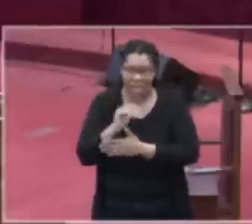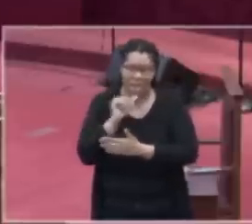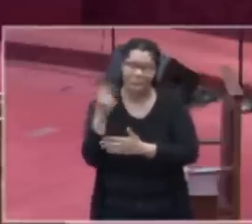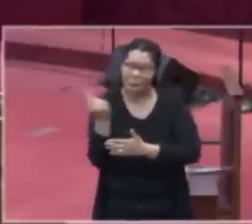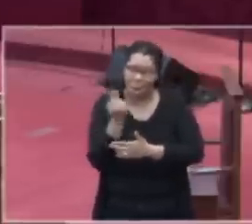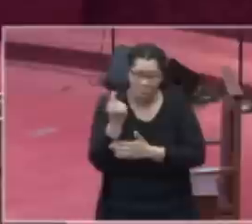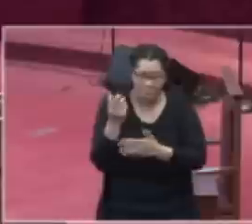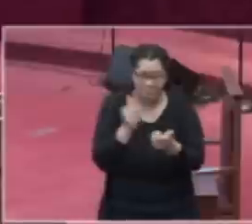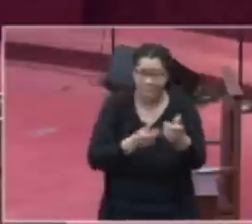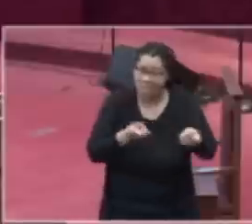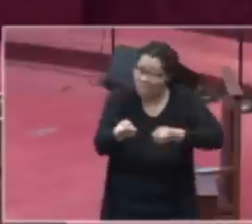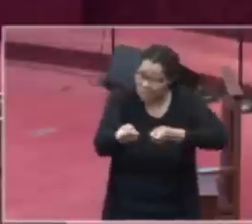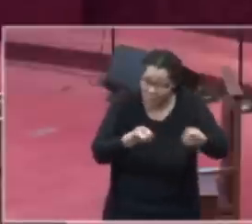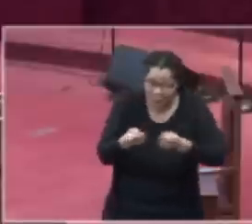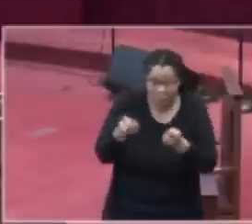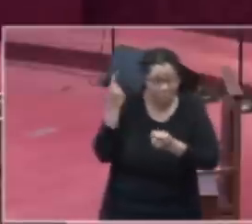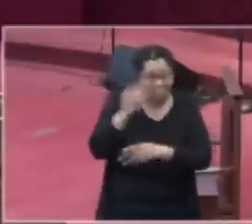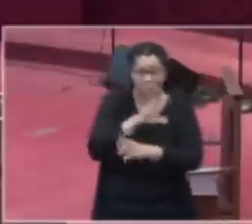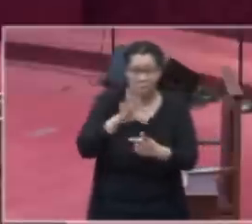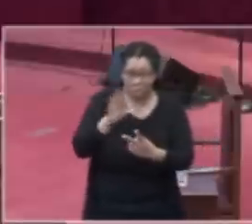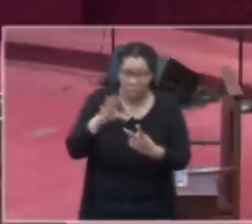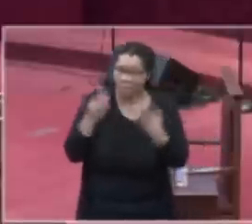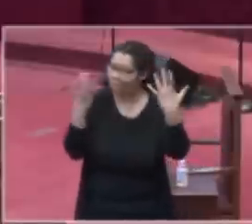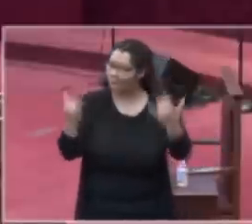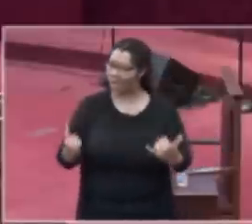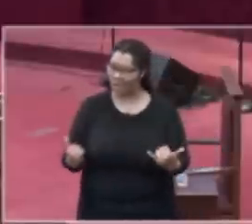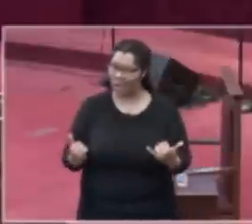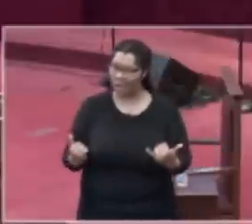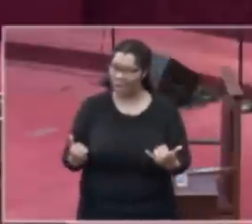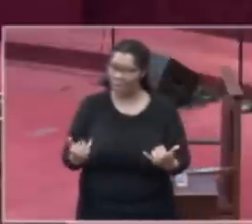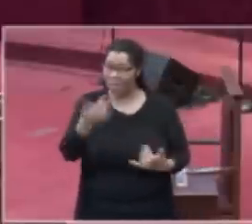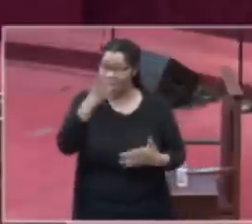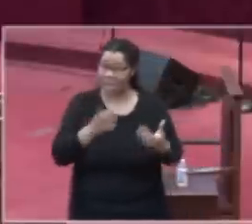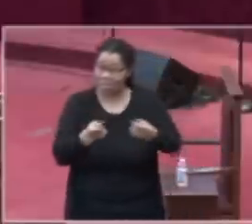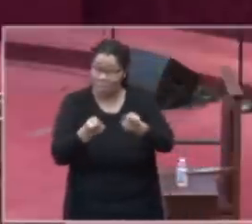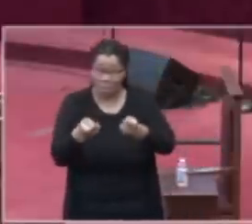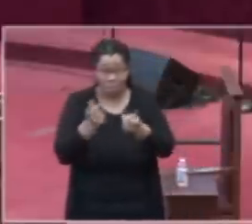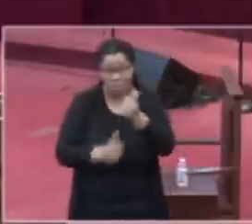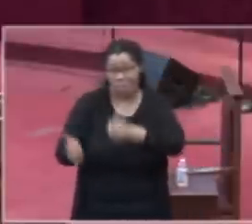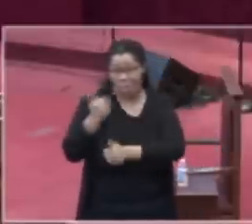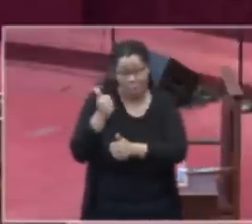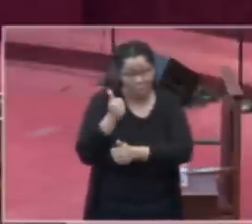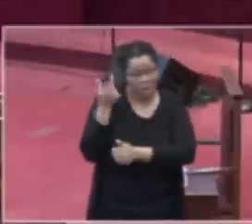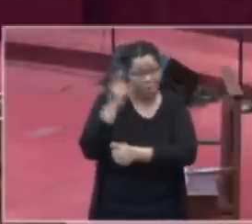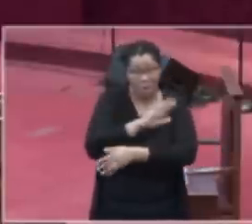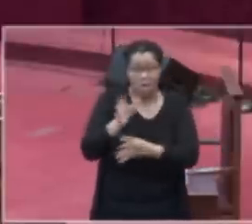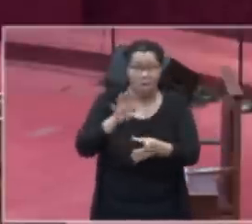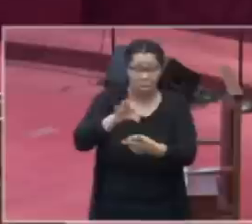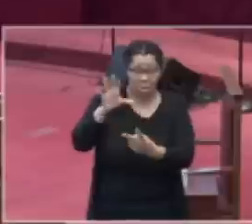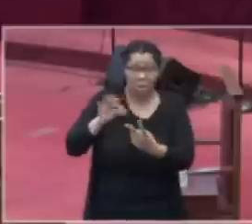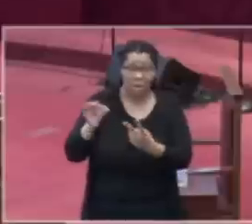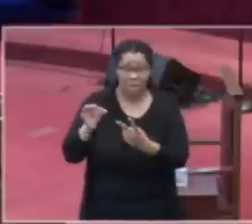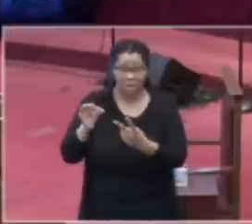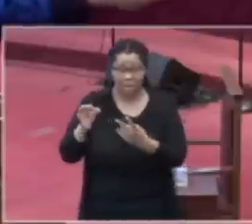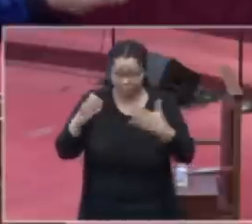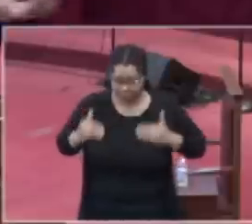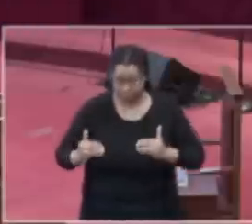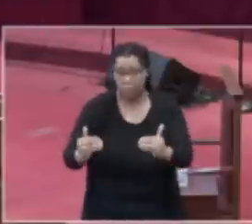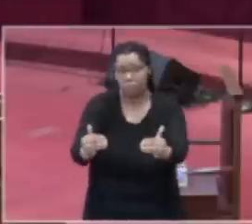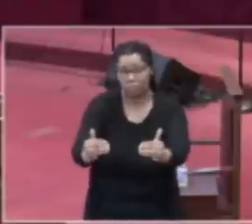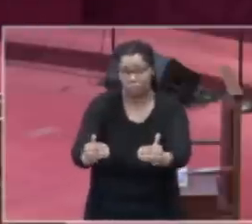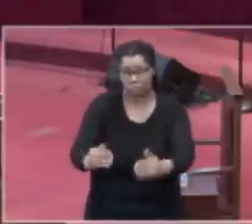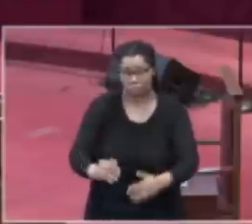just sovereign over your choices now. He is sovereign over your choices through